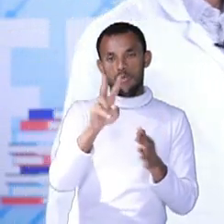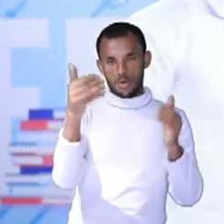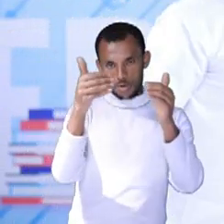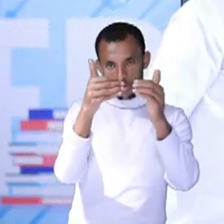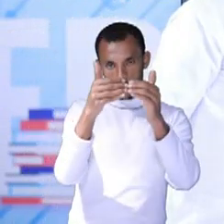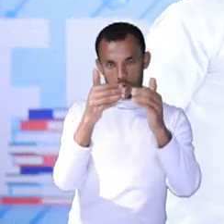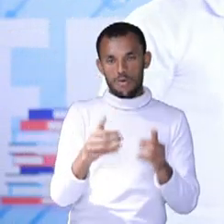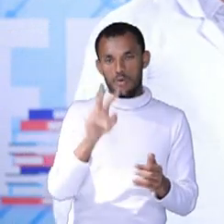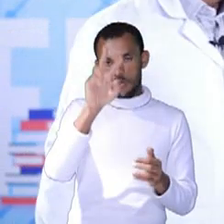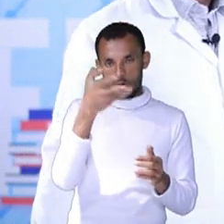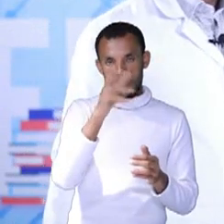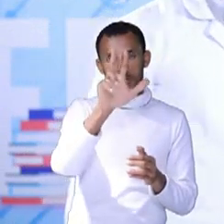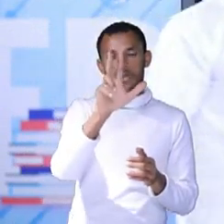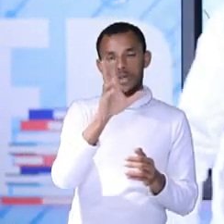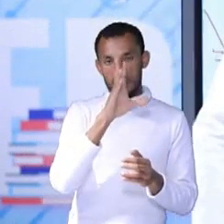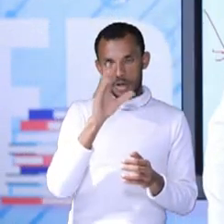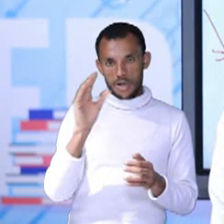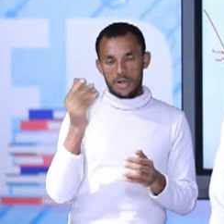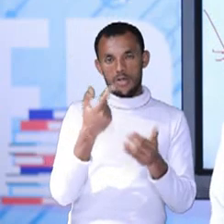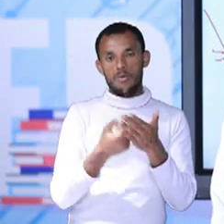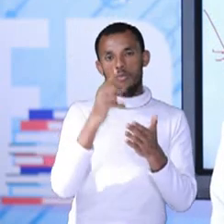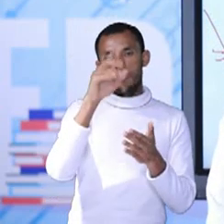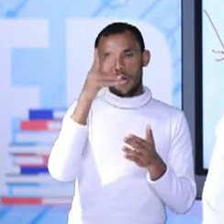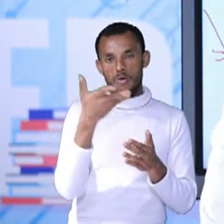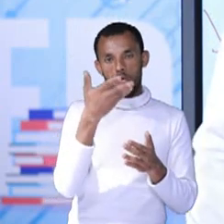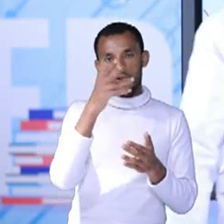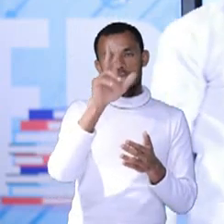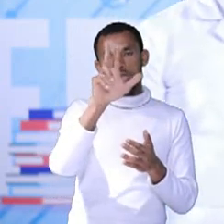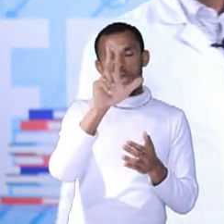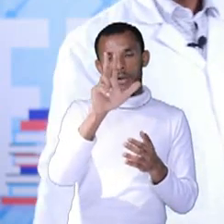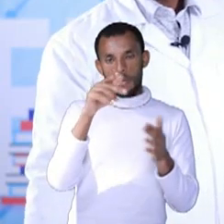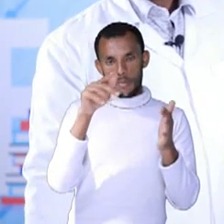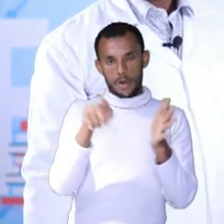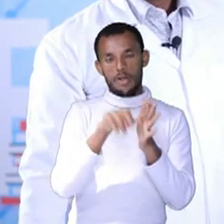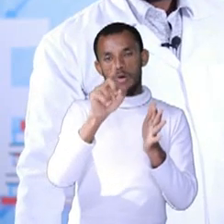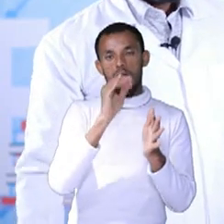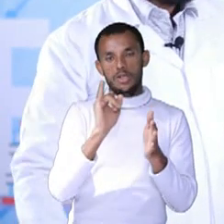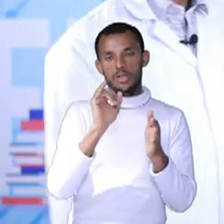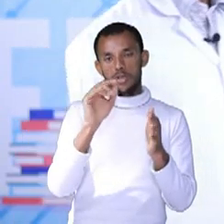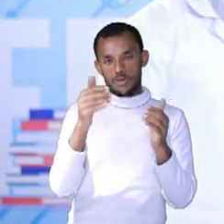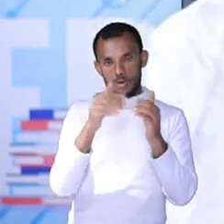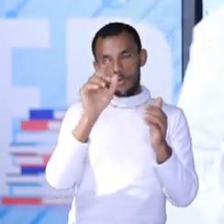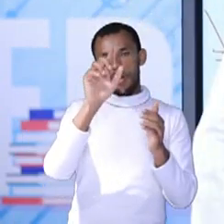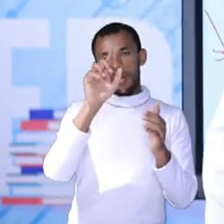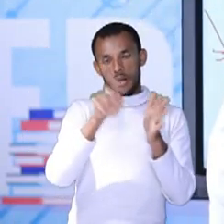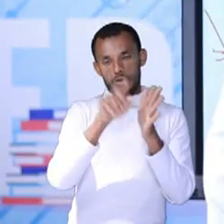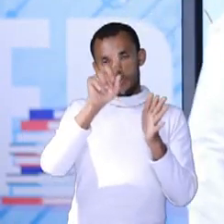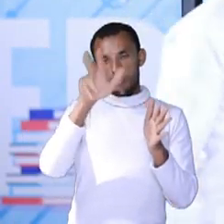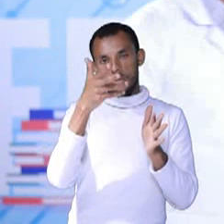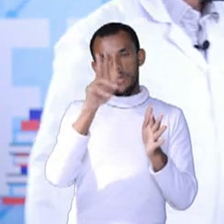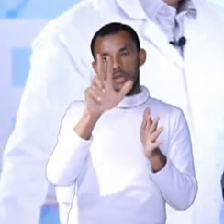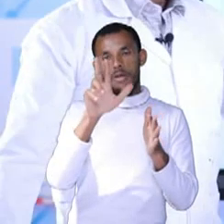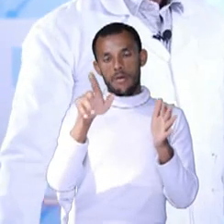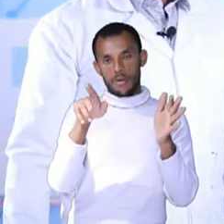also it is 2 over 3. And this 1 over 3 minus 1 is this minus 2 over 3 multiplied by minus